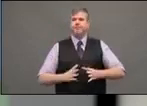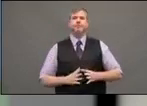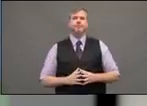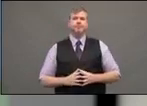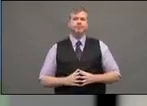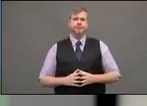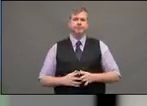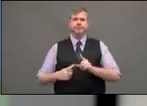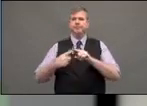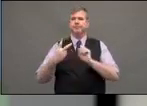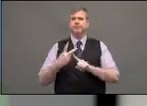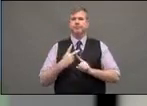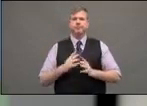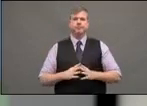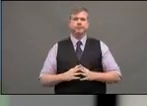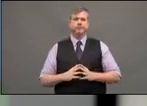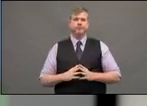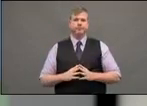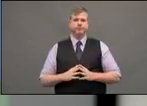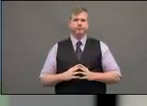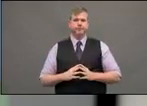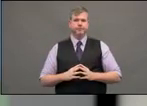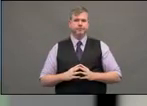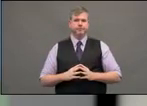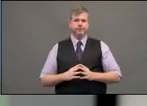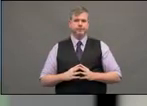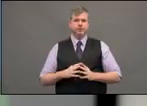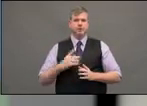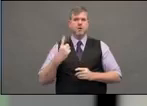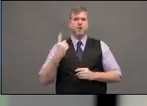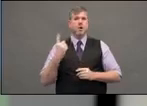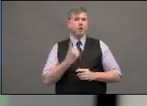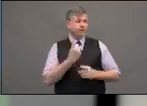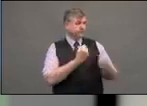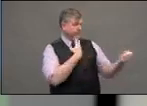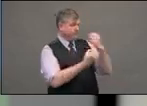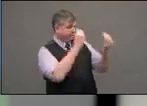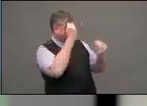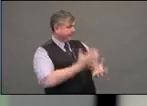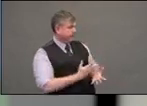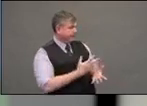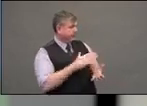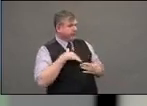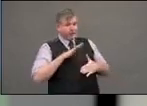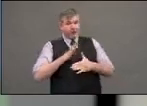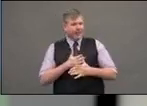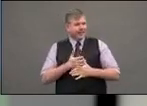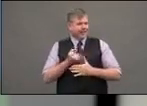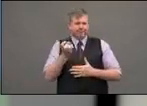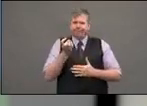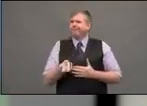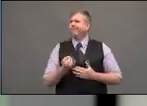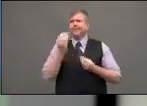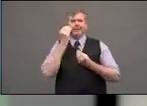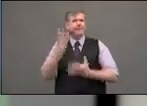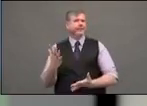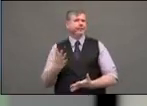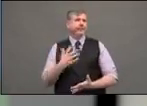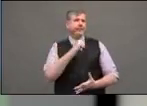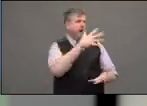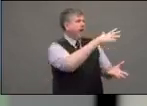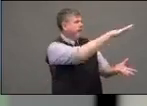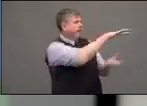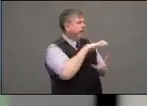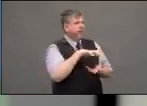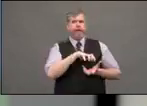absolute minimum amount of information we need to keep someone healthy and safe. This may mean that you get a call saying you've been exposed and we can't tell